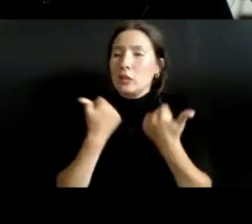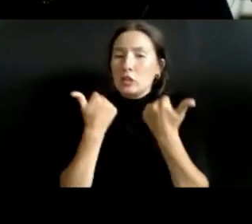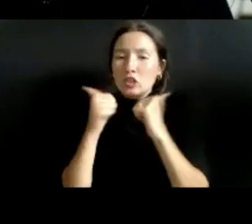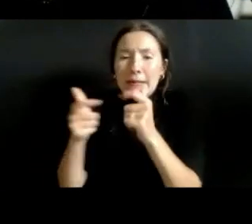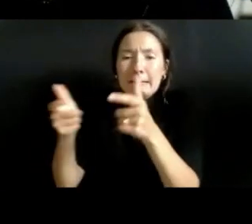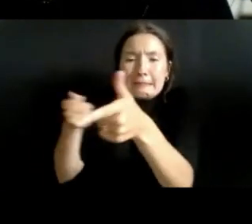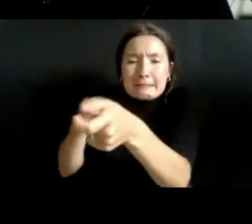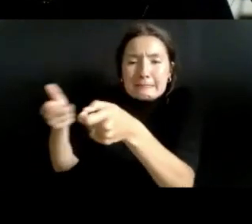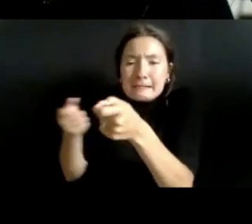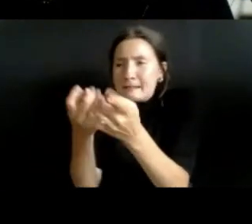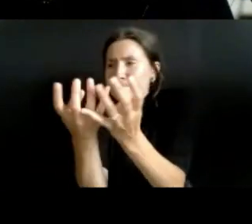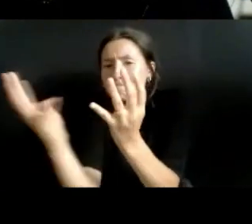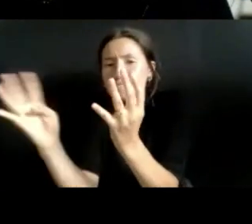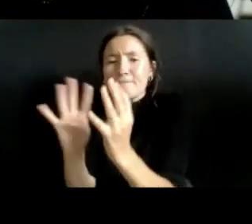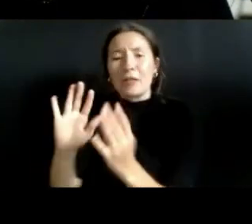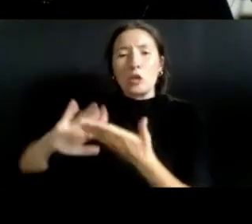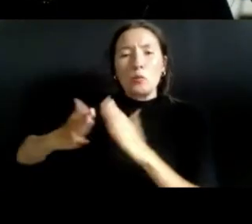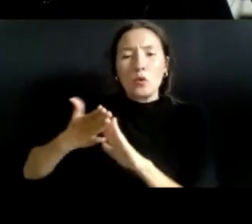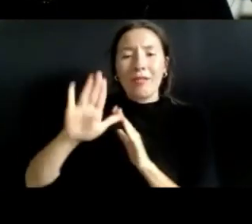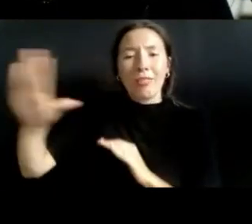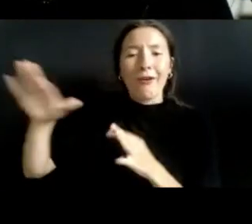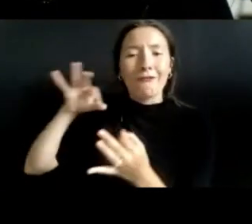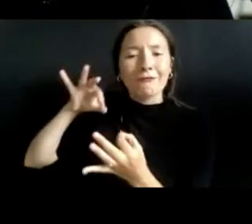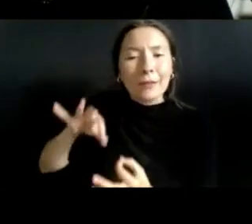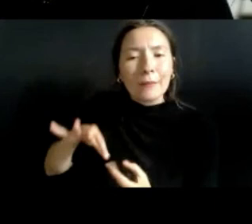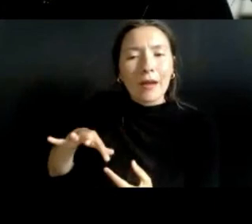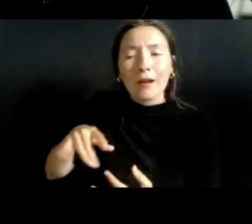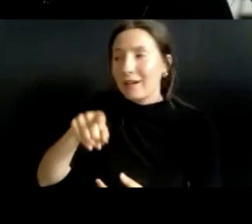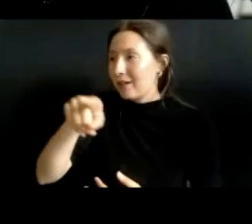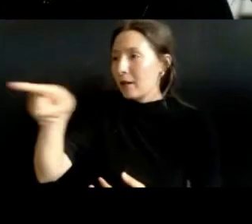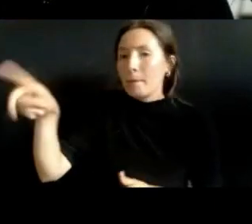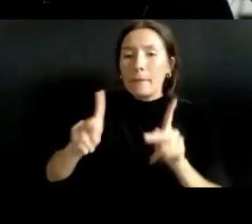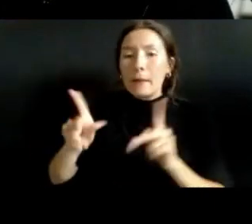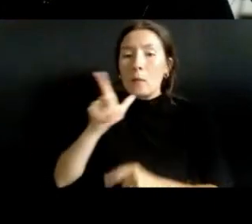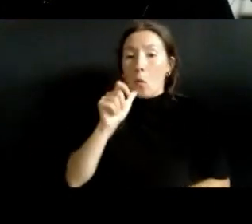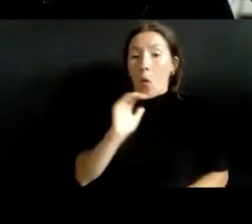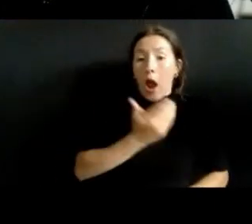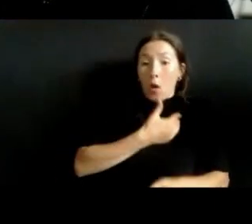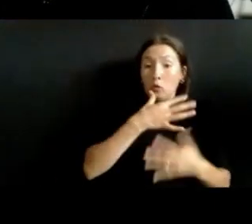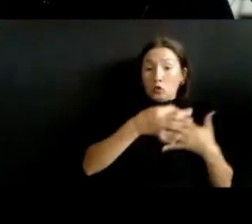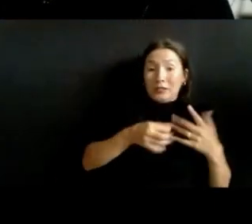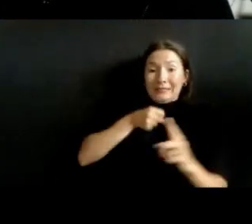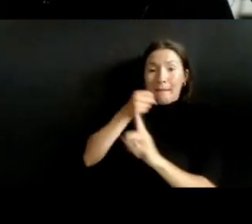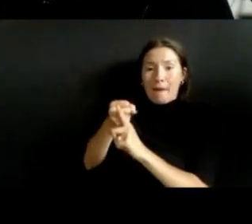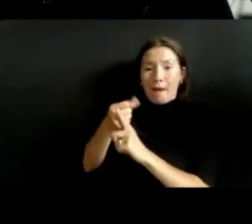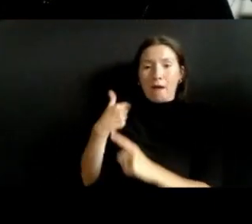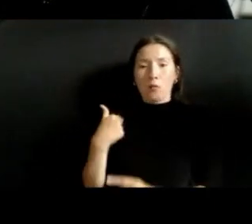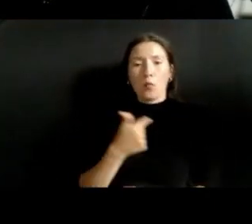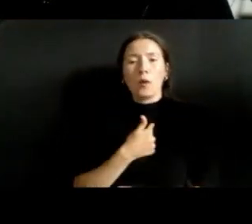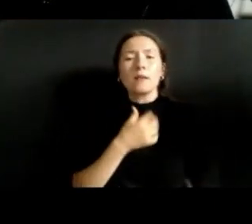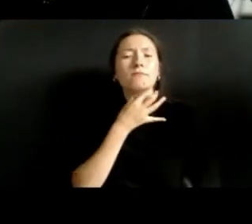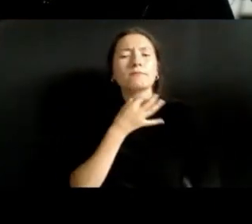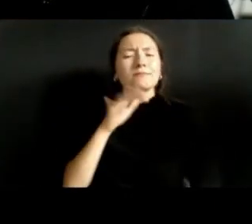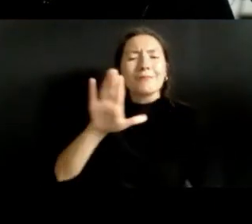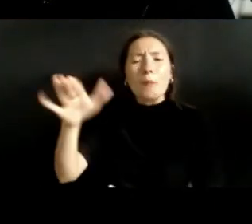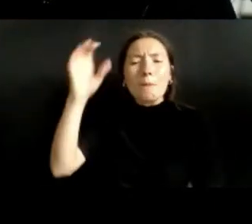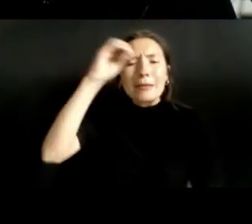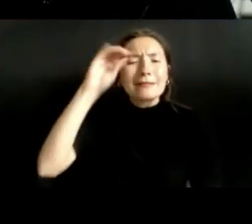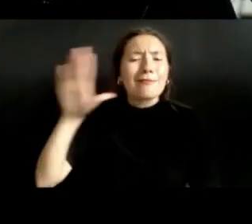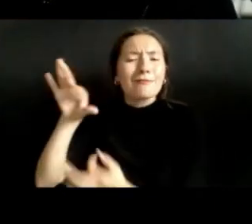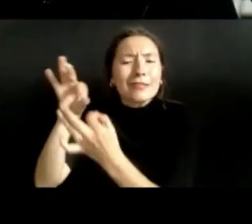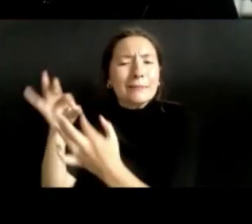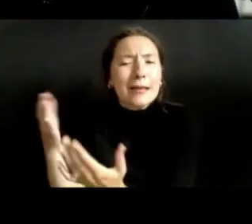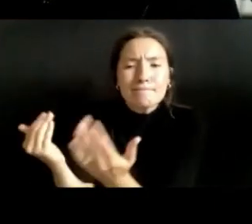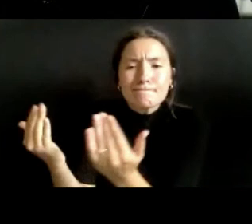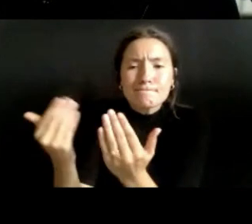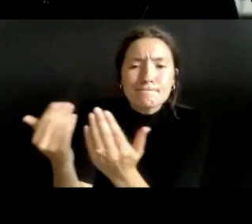choices. Yeah. Very nice. Okay, and I think that's all I'm kind of scrolling back in